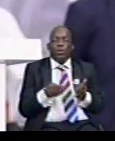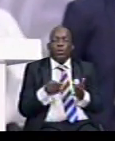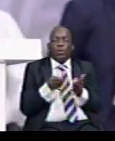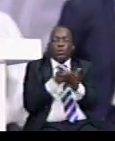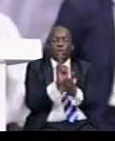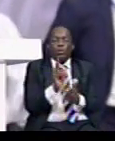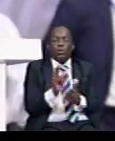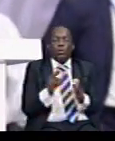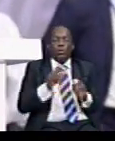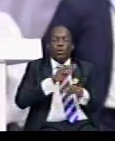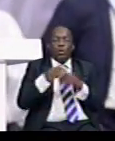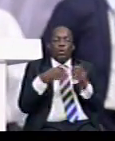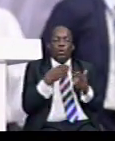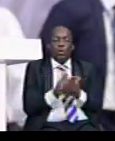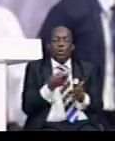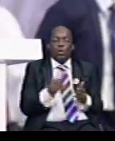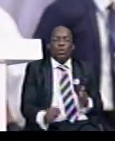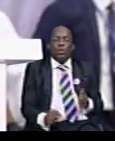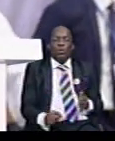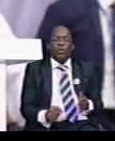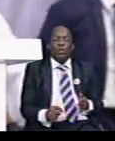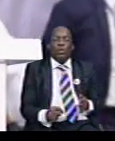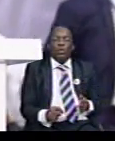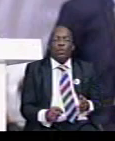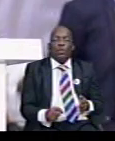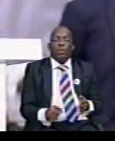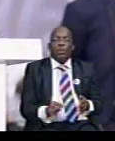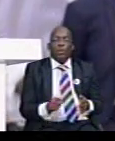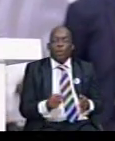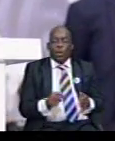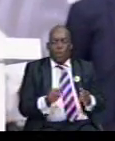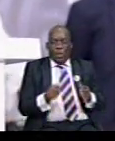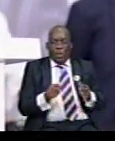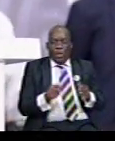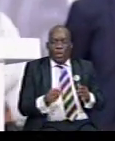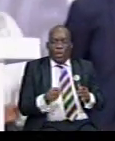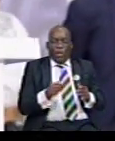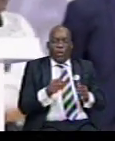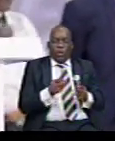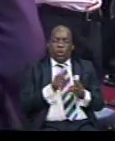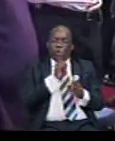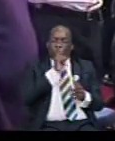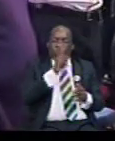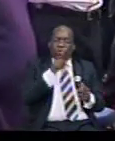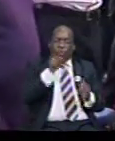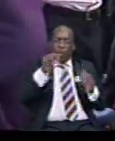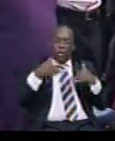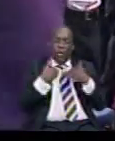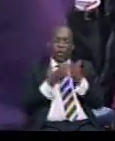the transparency you had before, that now